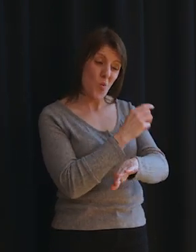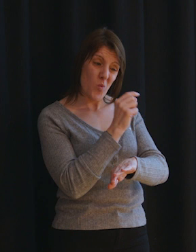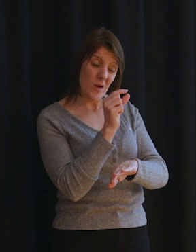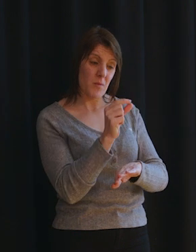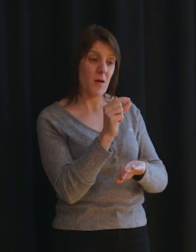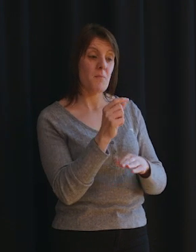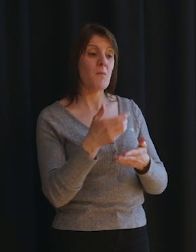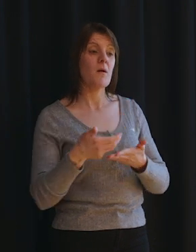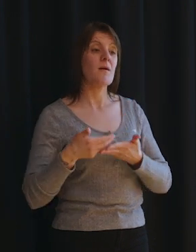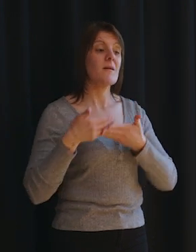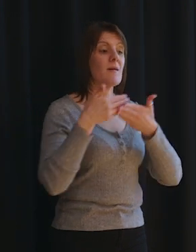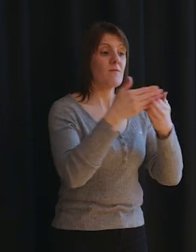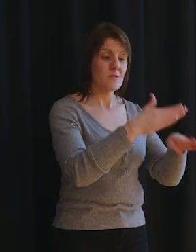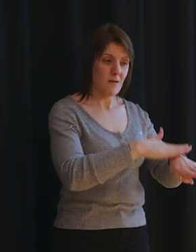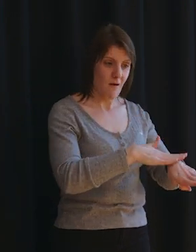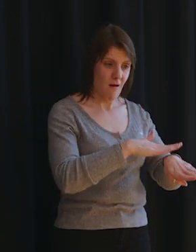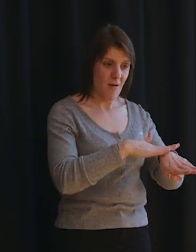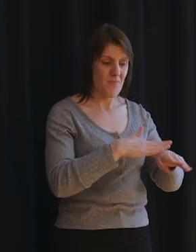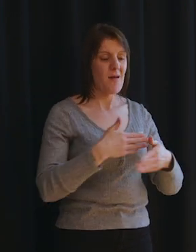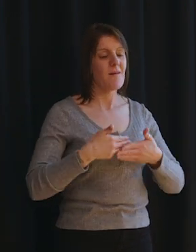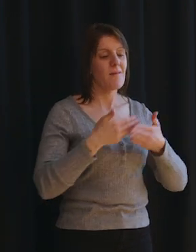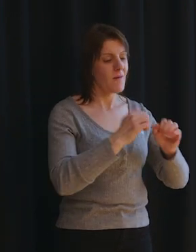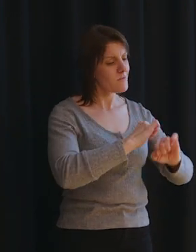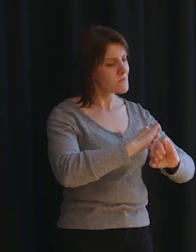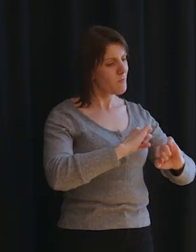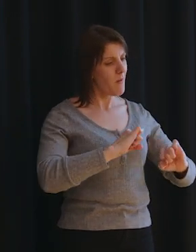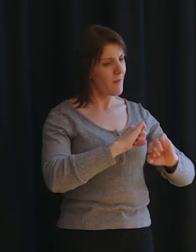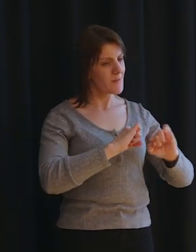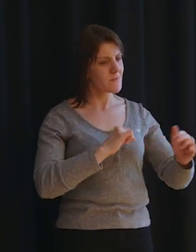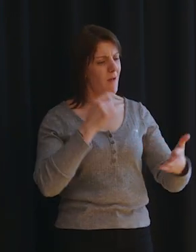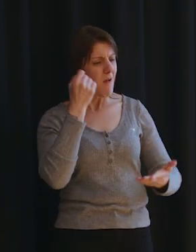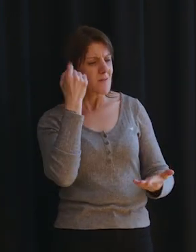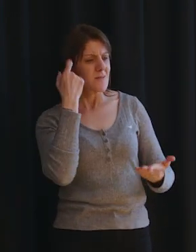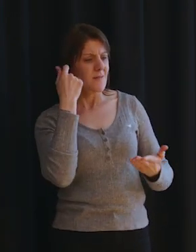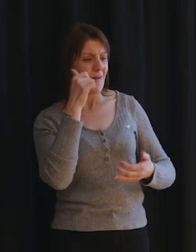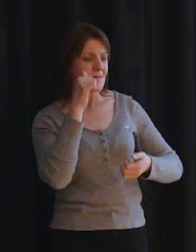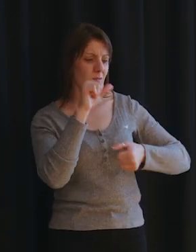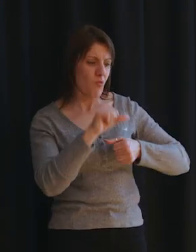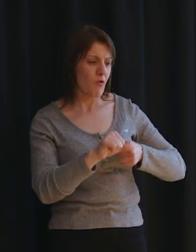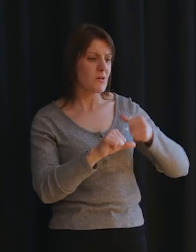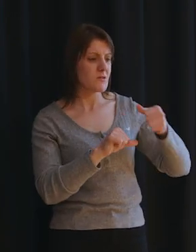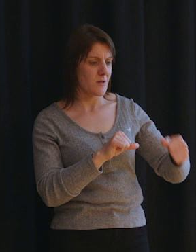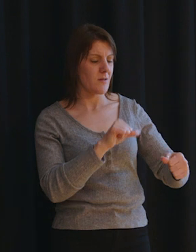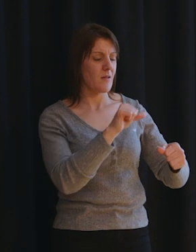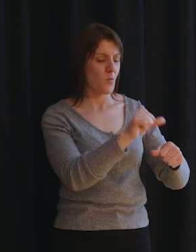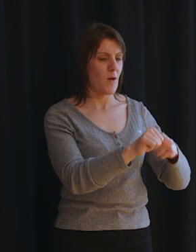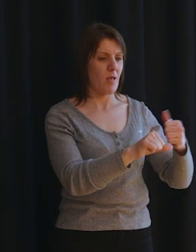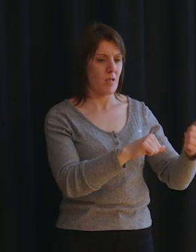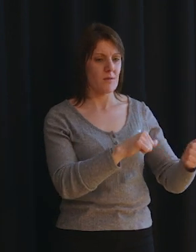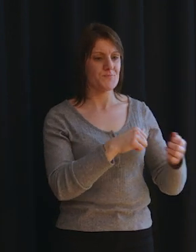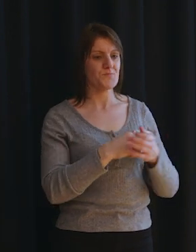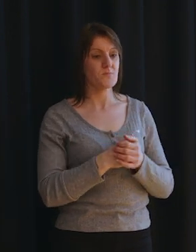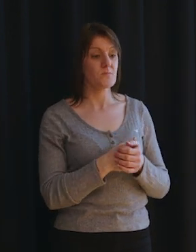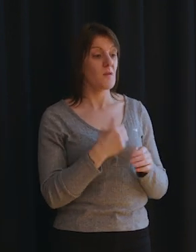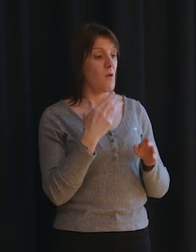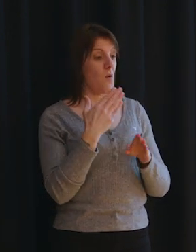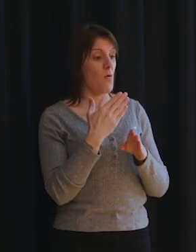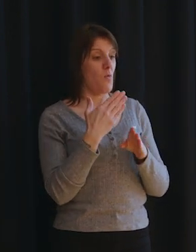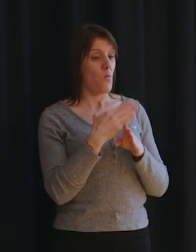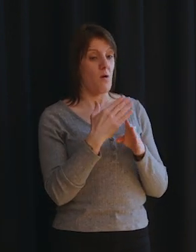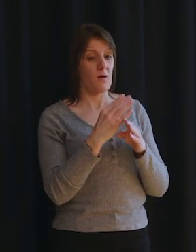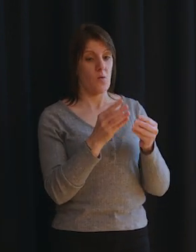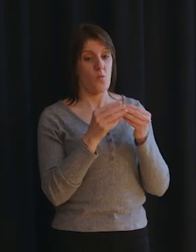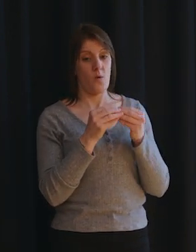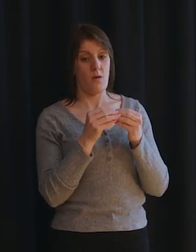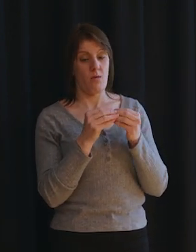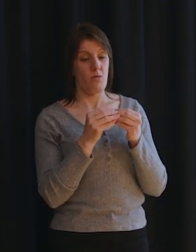that space and having that kind of understanding as well. Working with other partners as well,